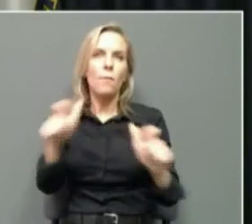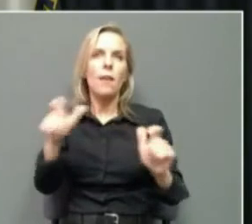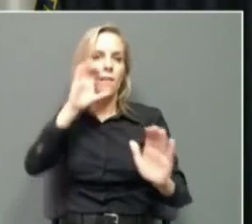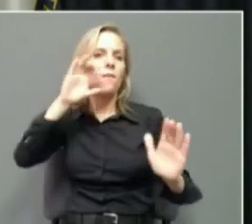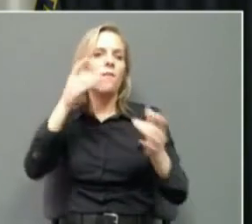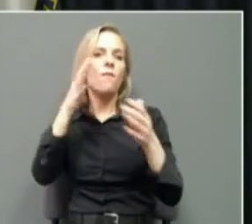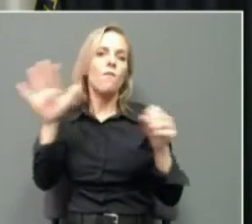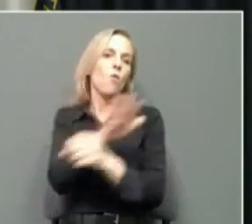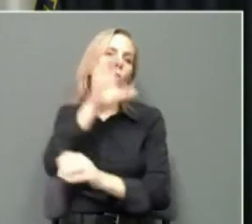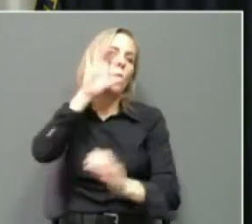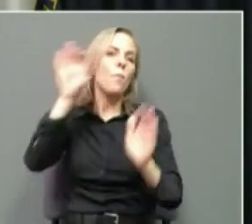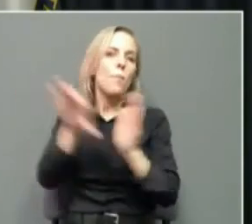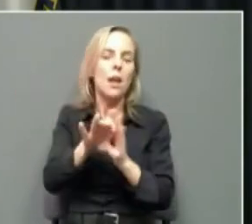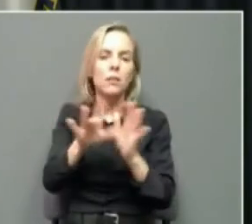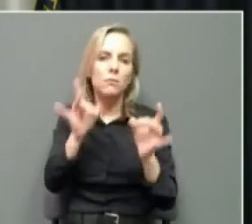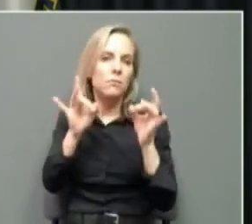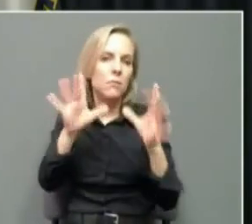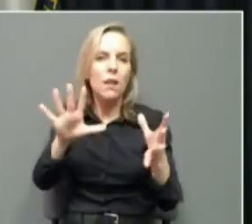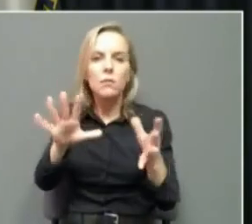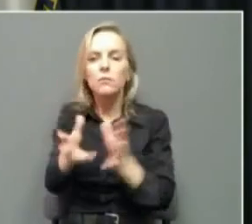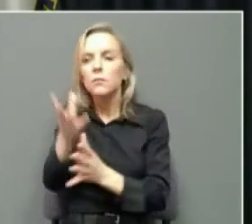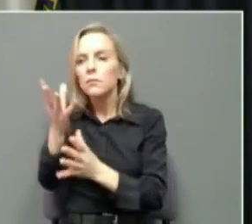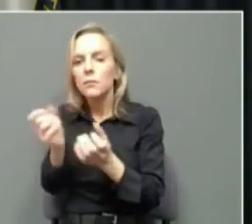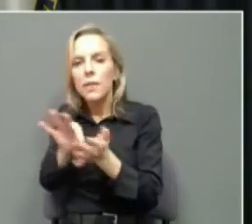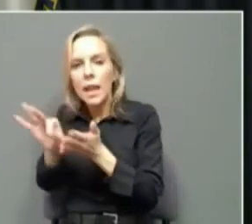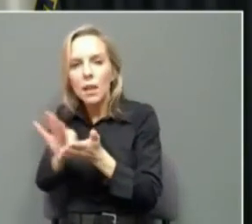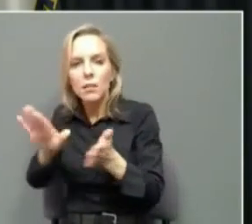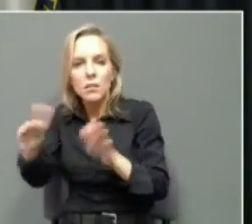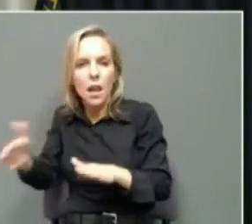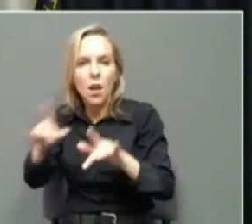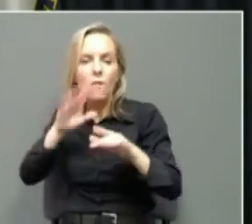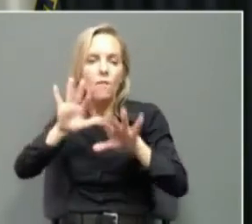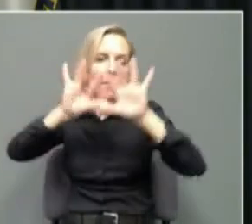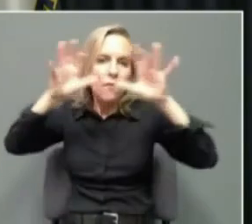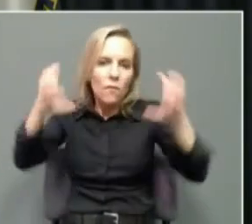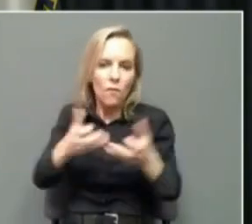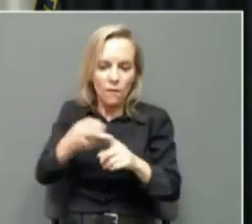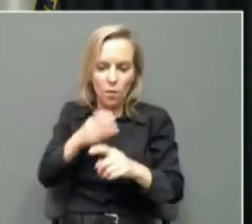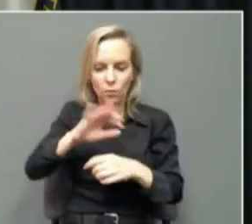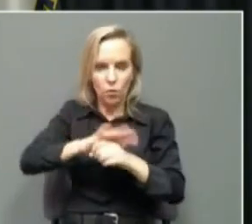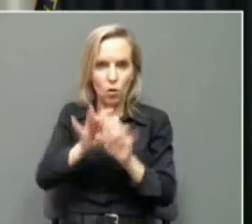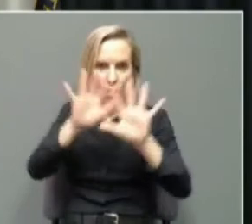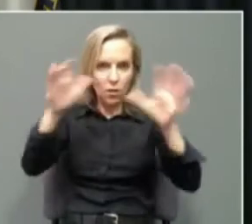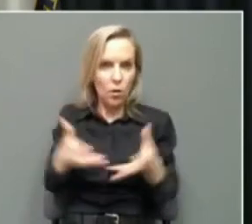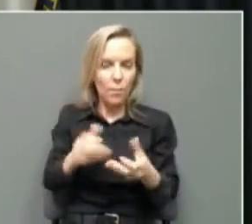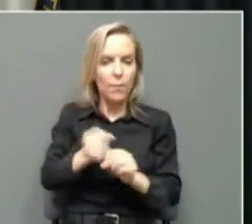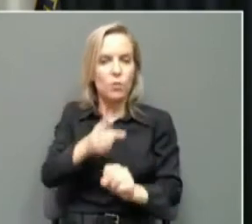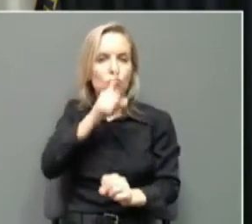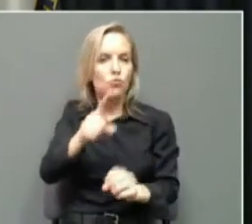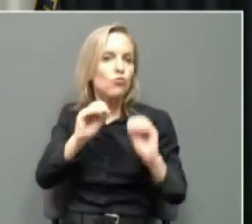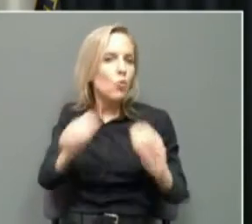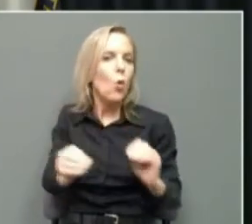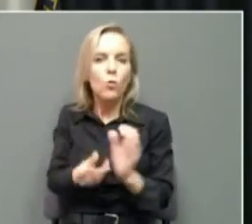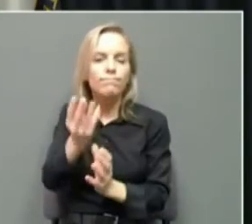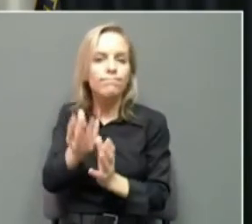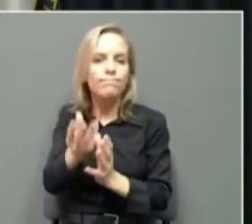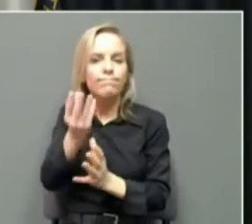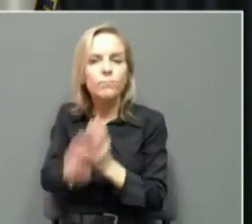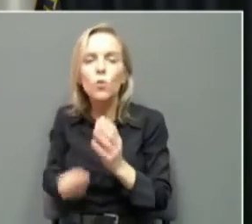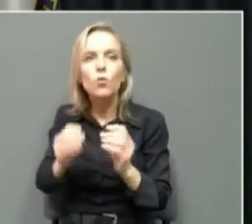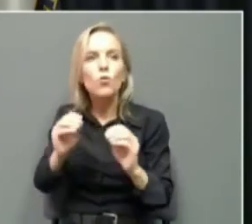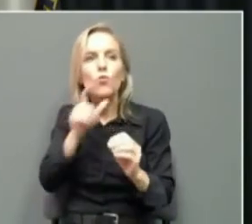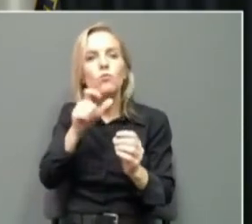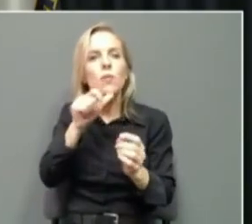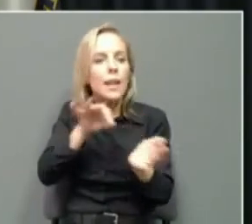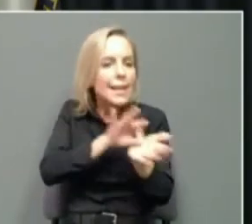this pandemic faster, and we will make sure that there are no unknown losses, that there are no unknown